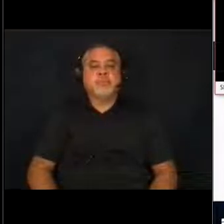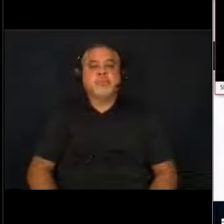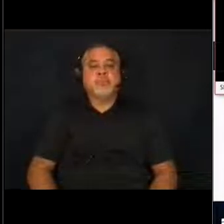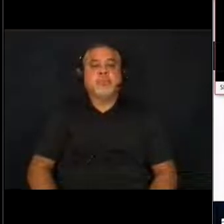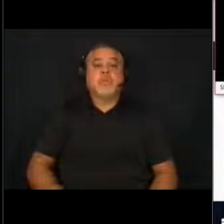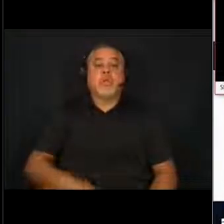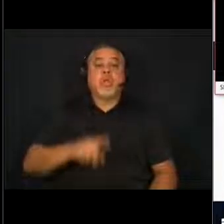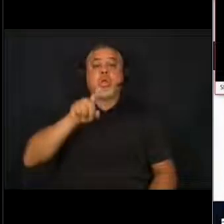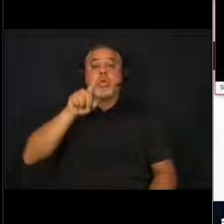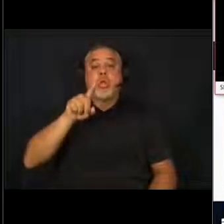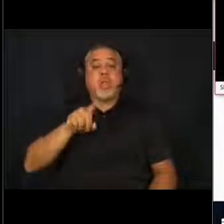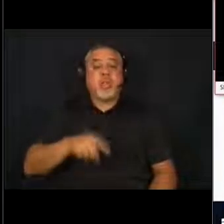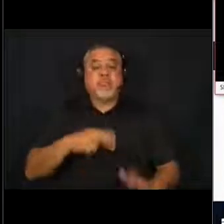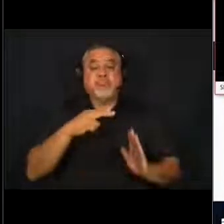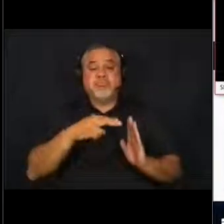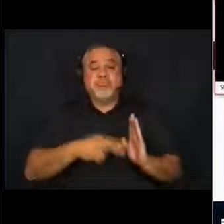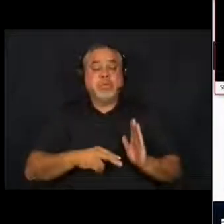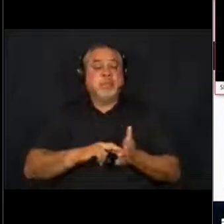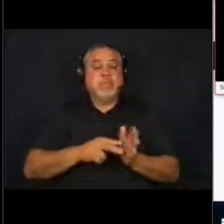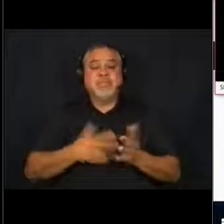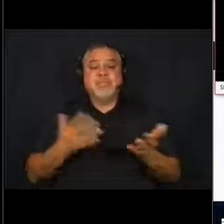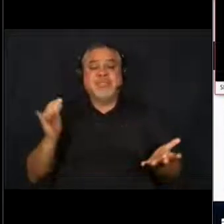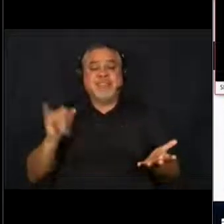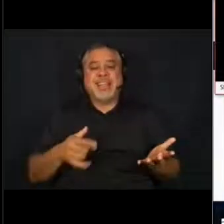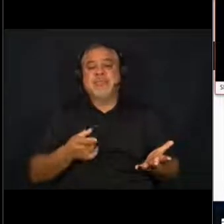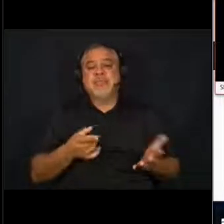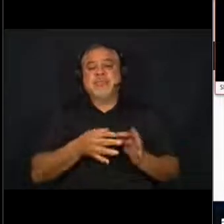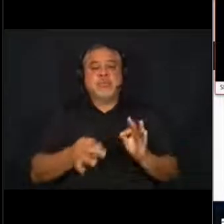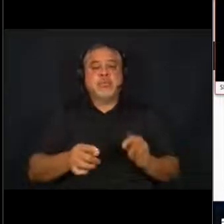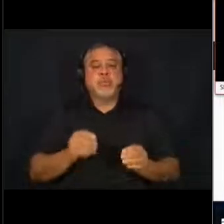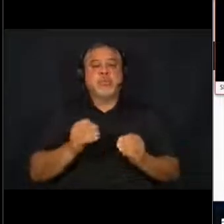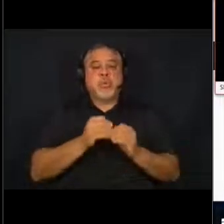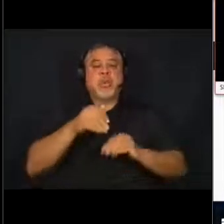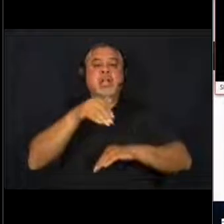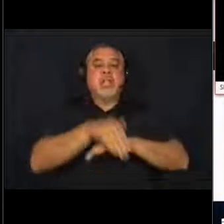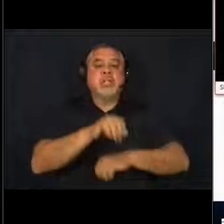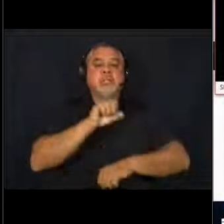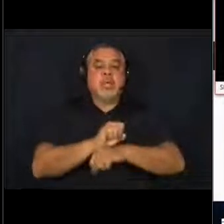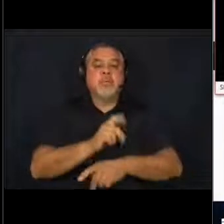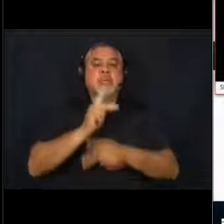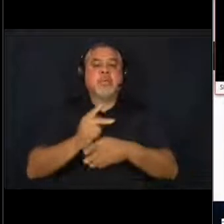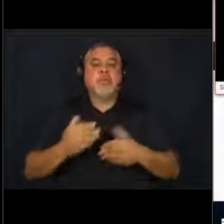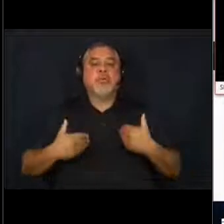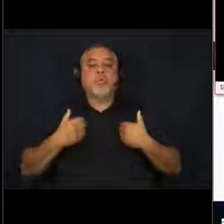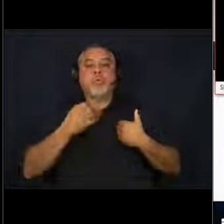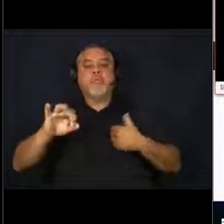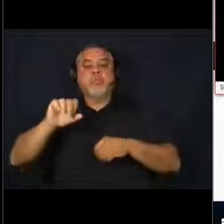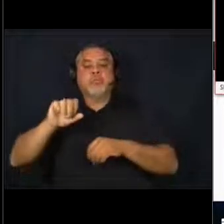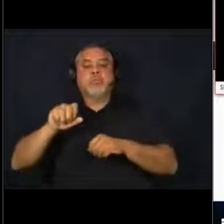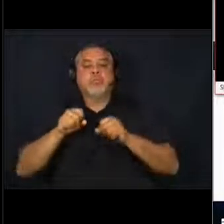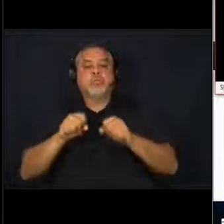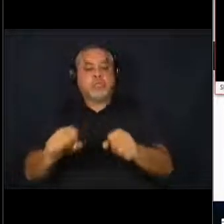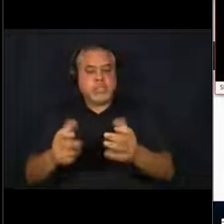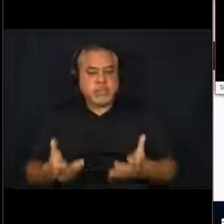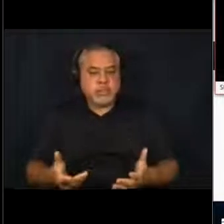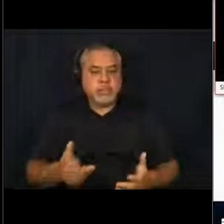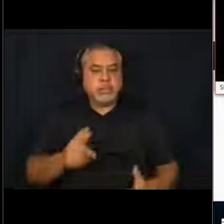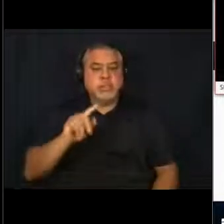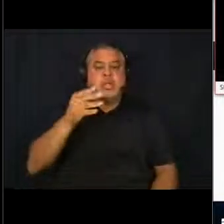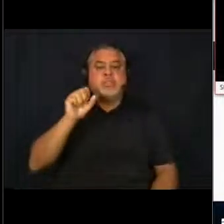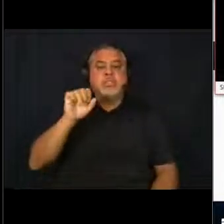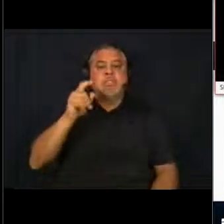this basically means this: more night jobs keep youth off the streets. Thomas Jefferson said it best